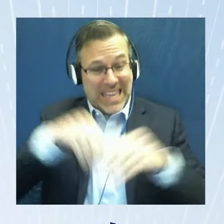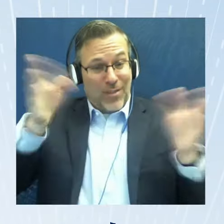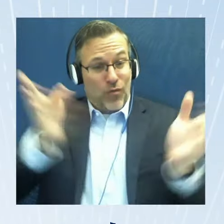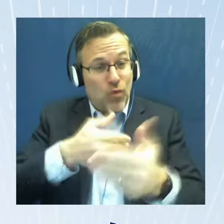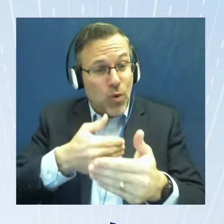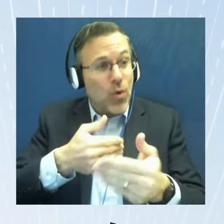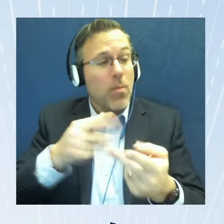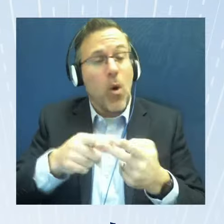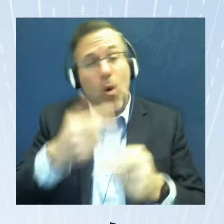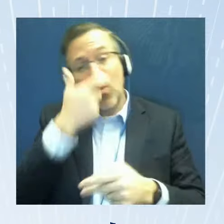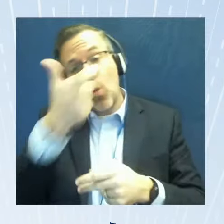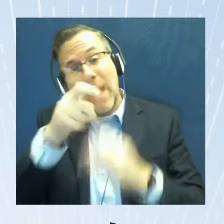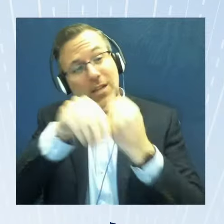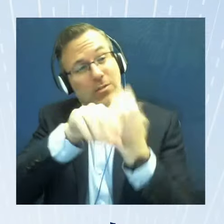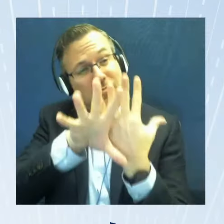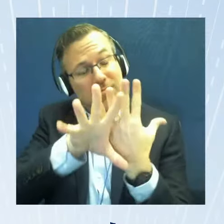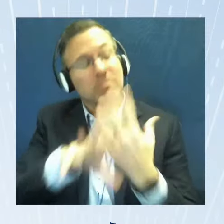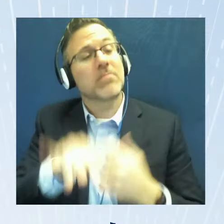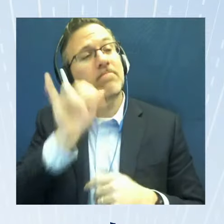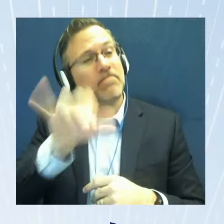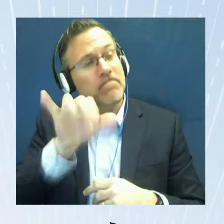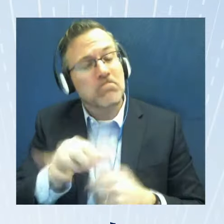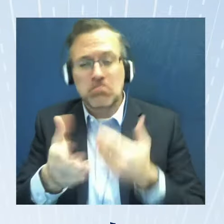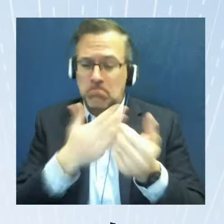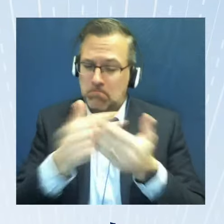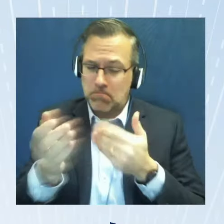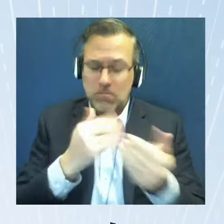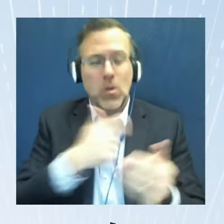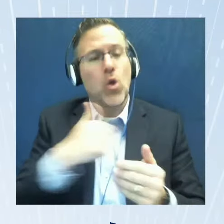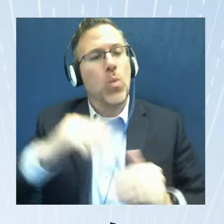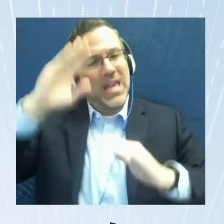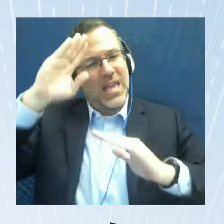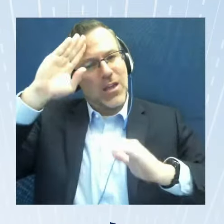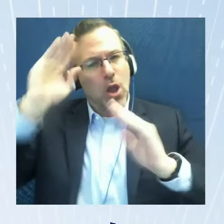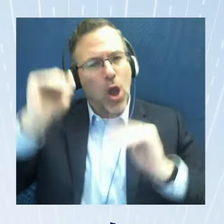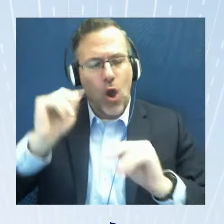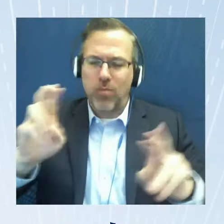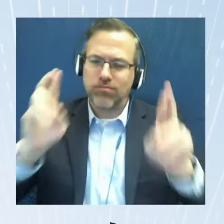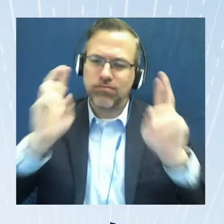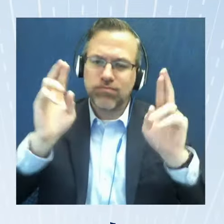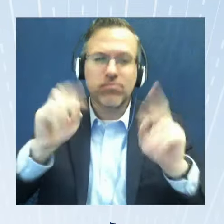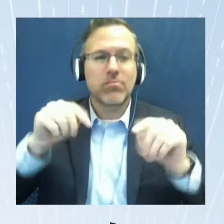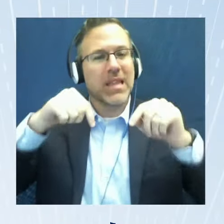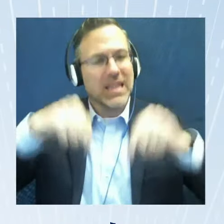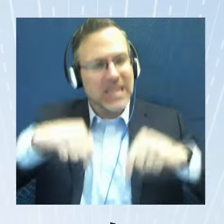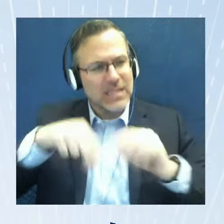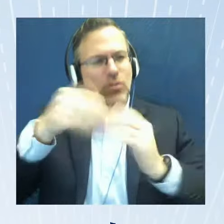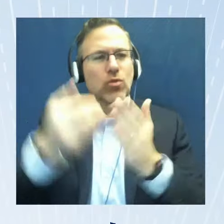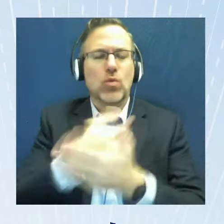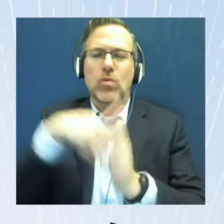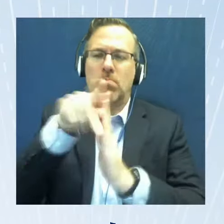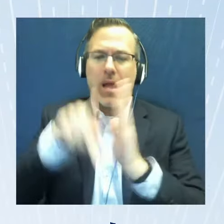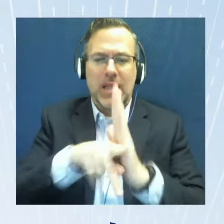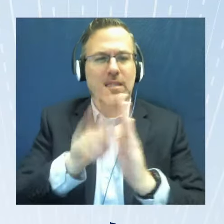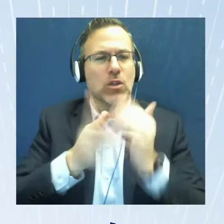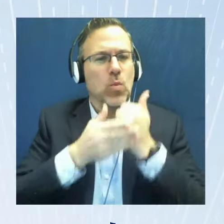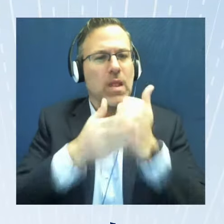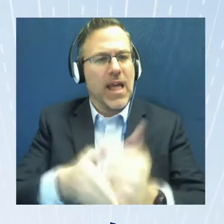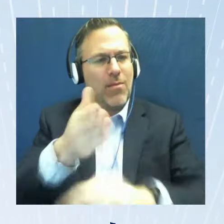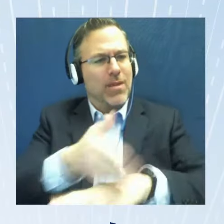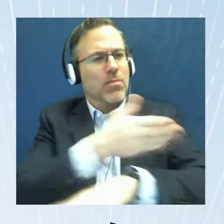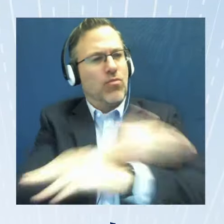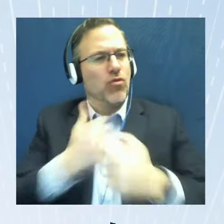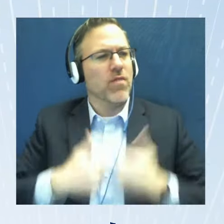hope to galvanize action that translates to concrete progress for all. That's how we make